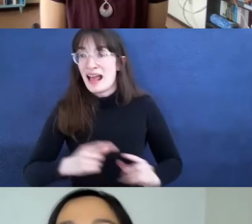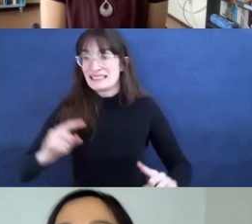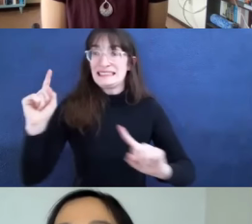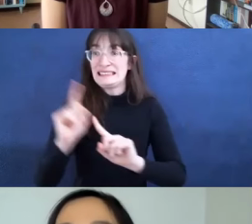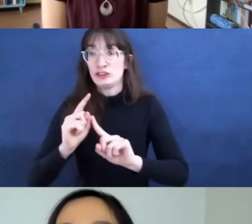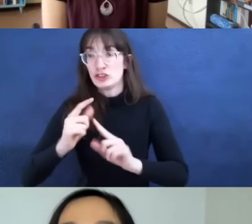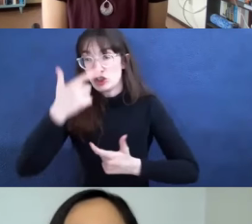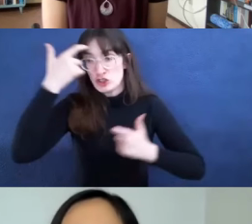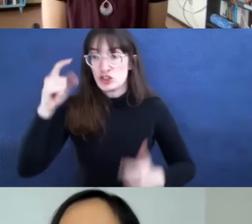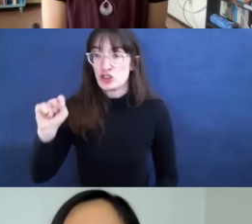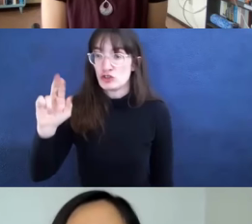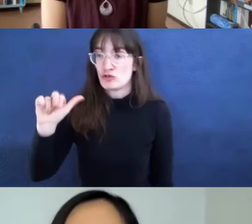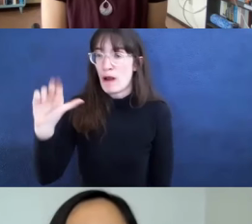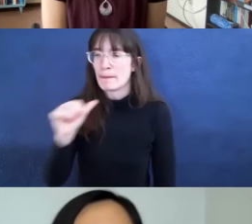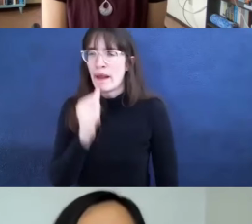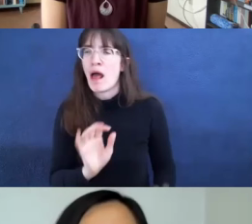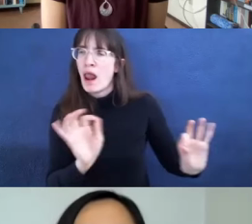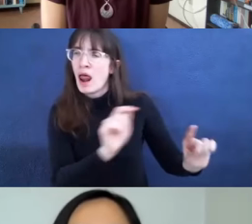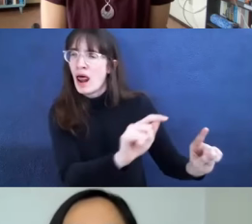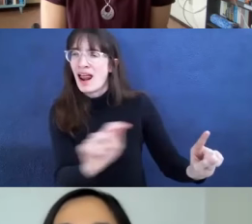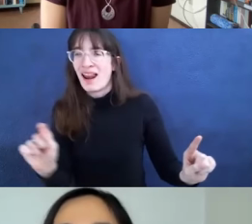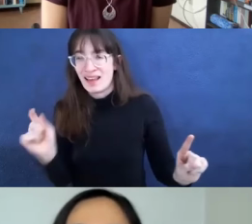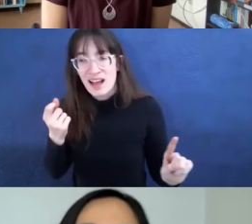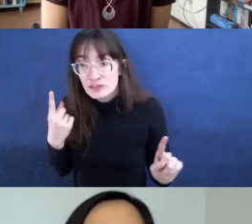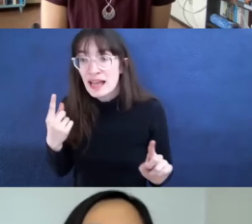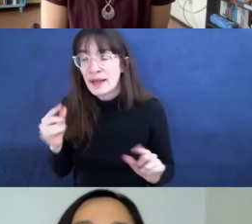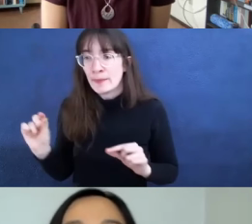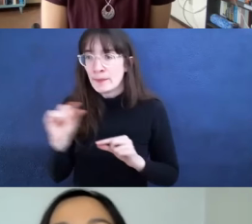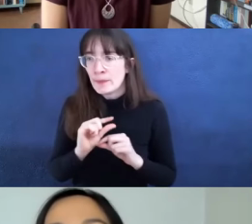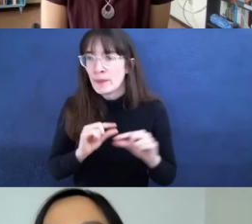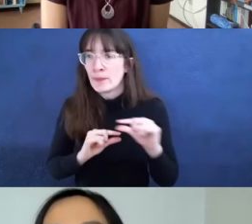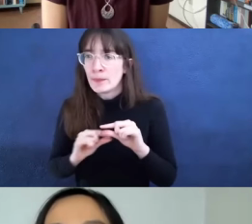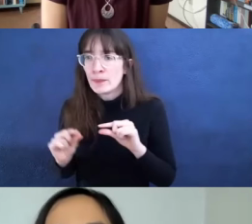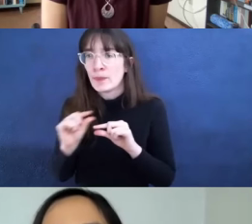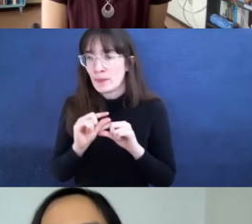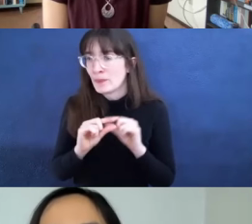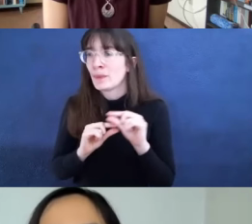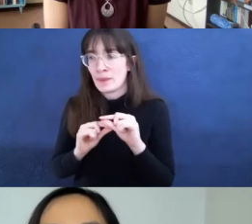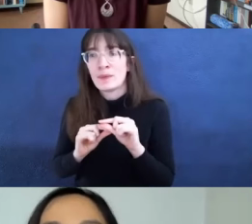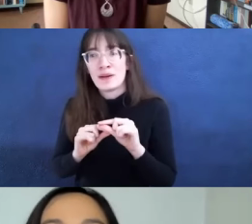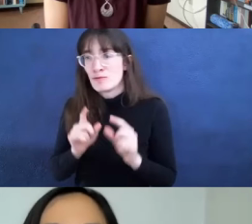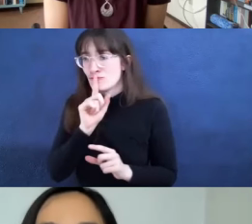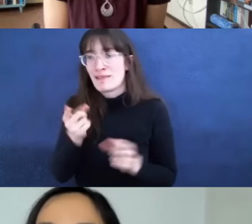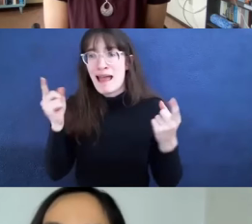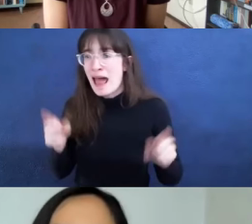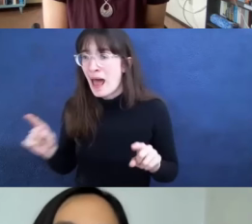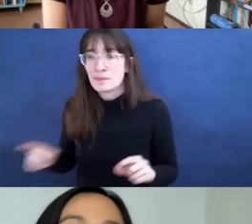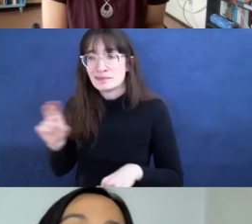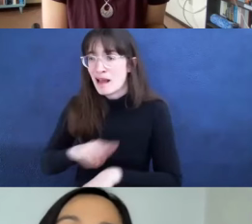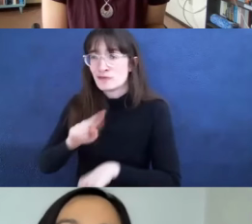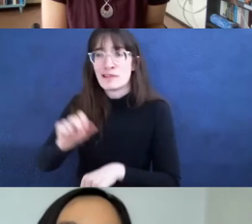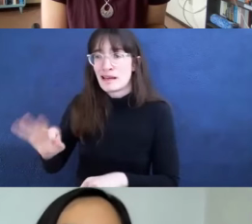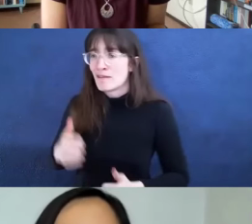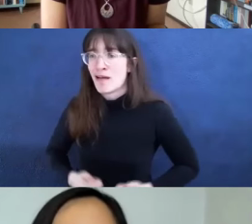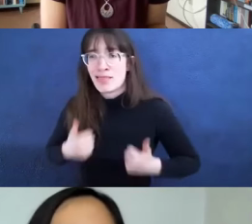stressors and many traumas, little t traumas that are inherent within living in this world, within